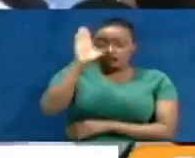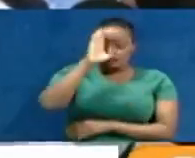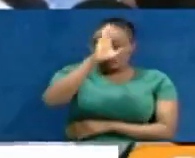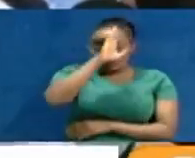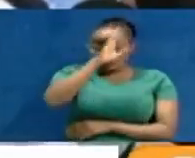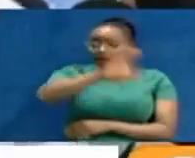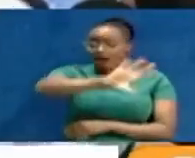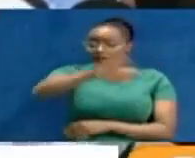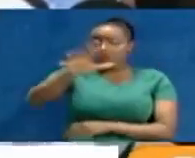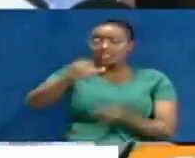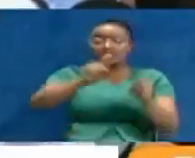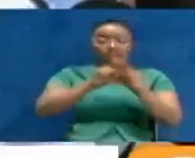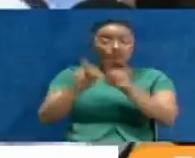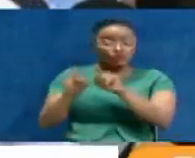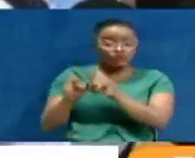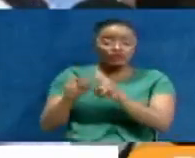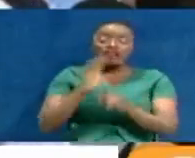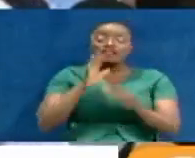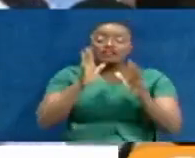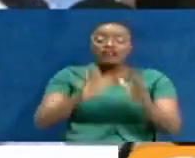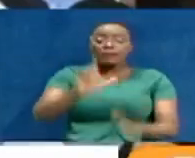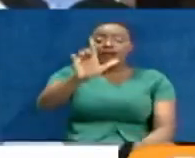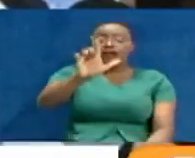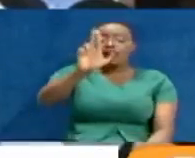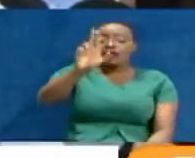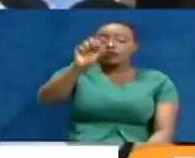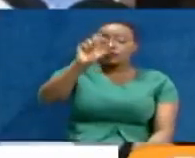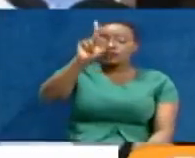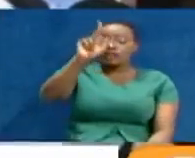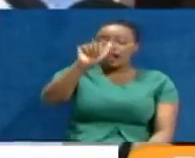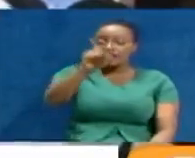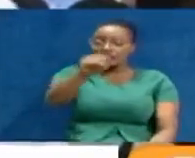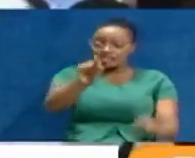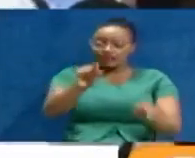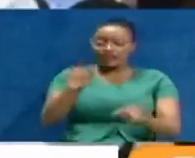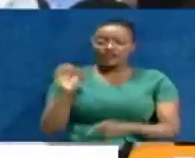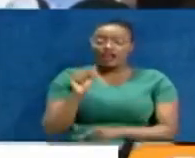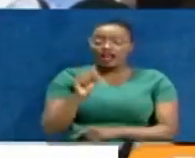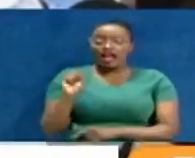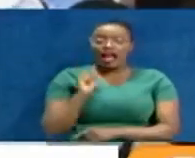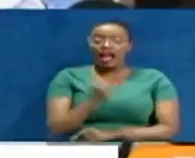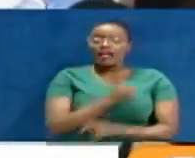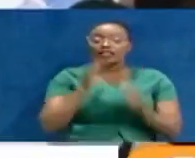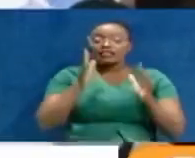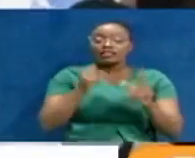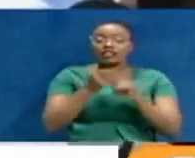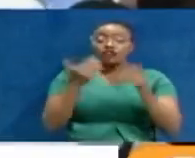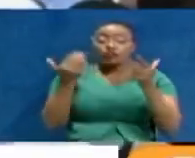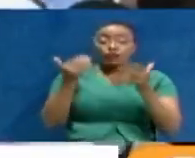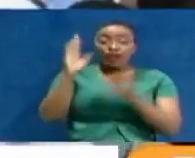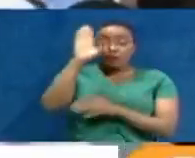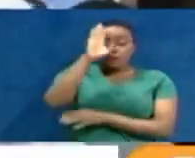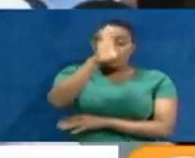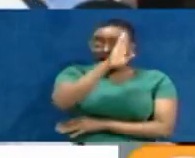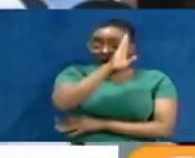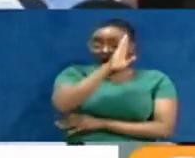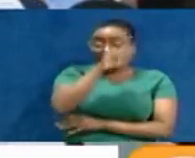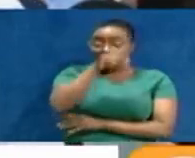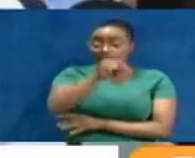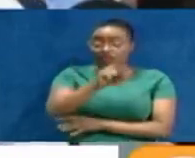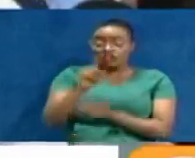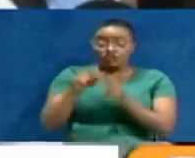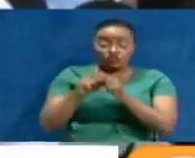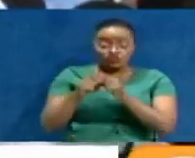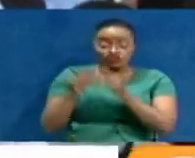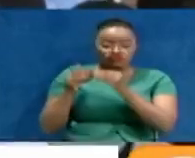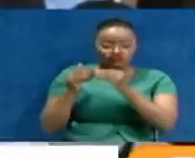Bungoma. And above all, Speaker Lusaka, who is also a senator from Bungoma, to